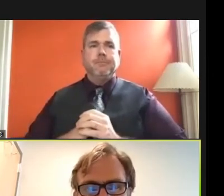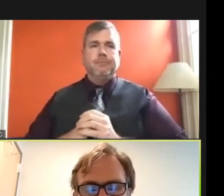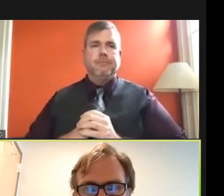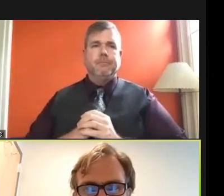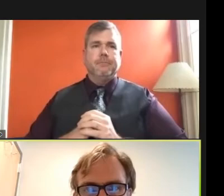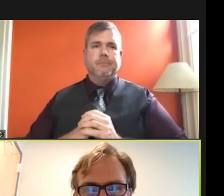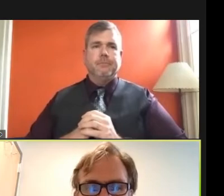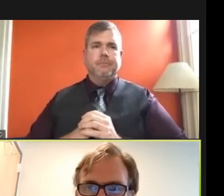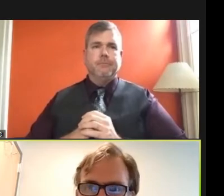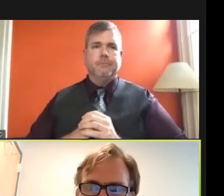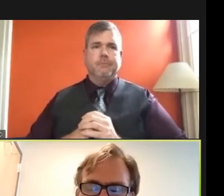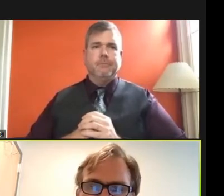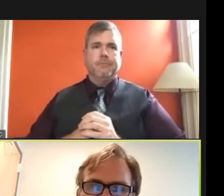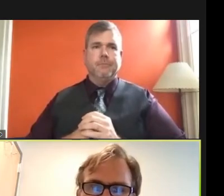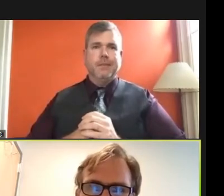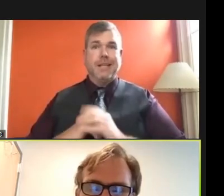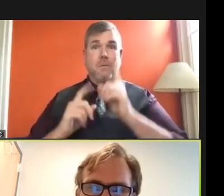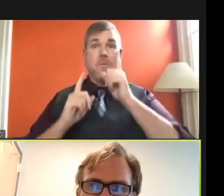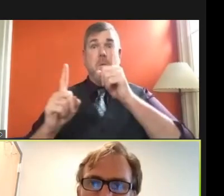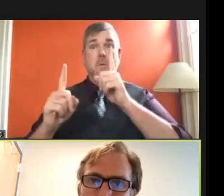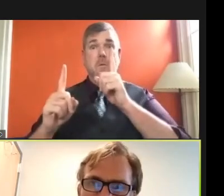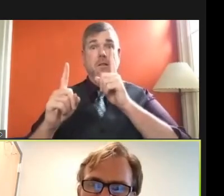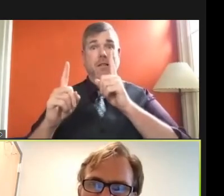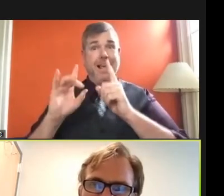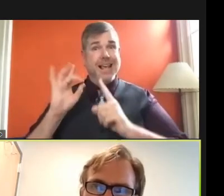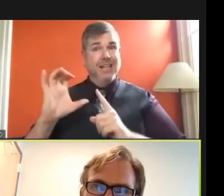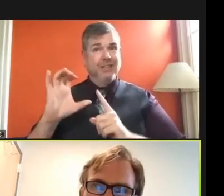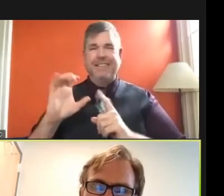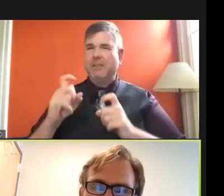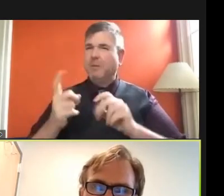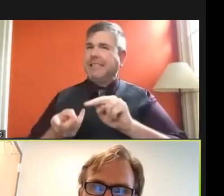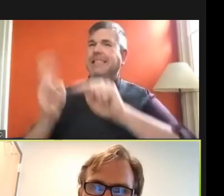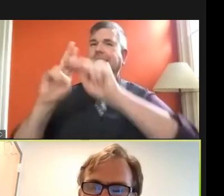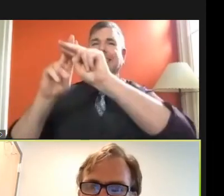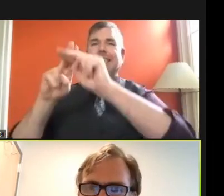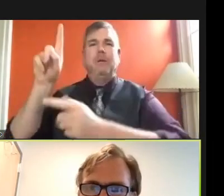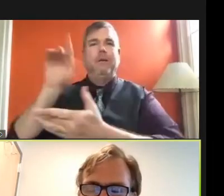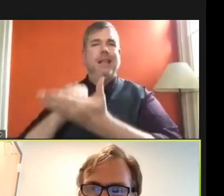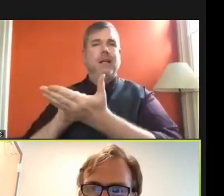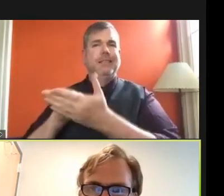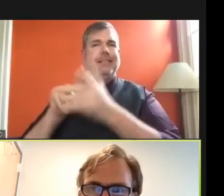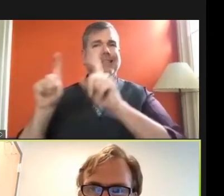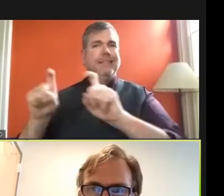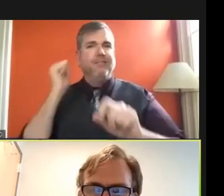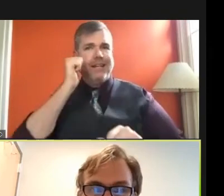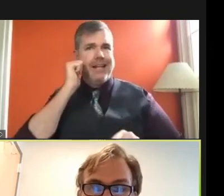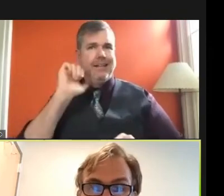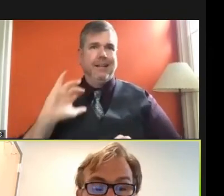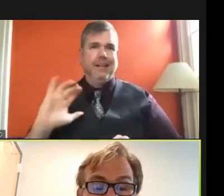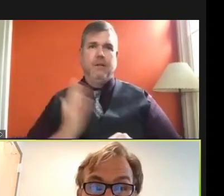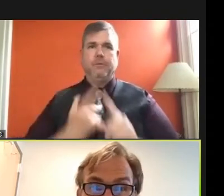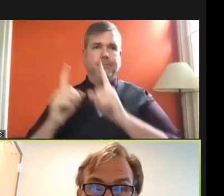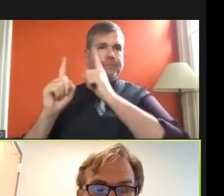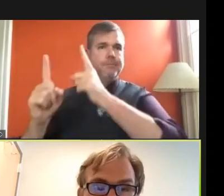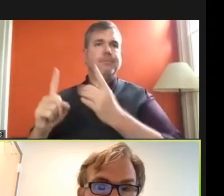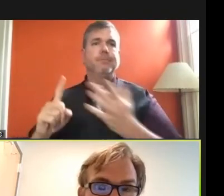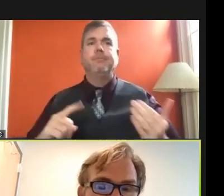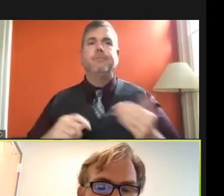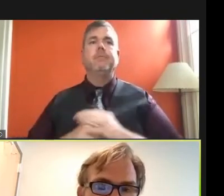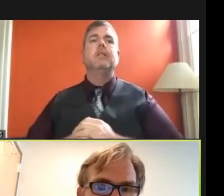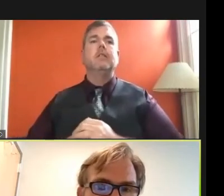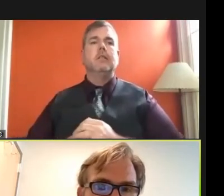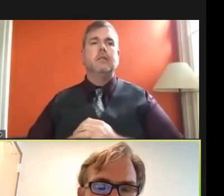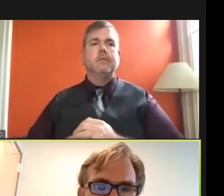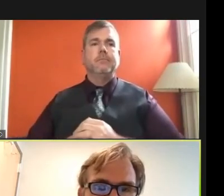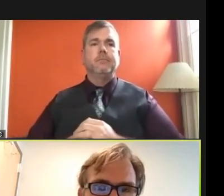everyone should be really looking to their healthcare provider first as the source for a test that may diagnose an illness where